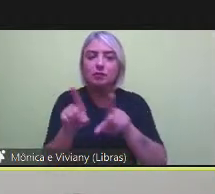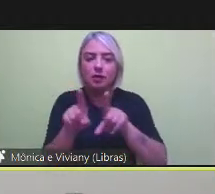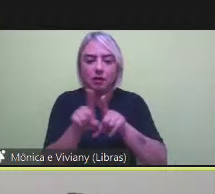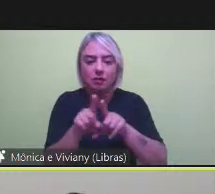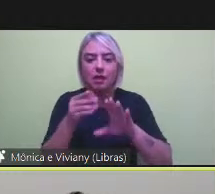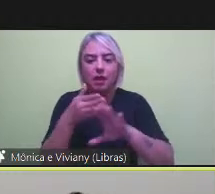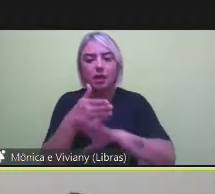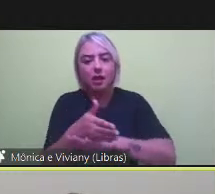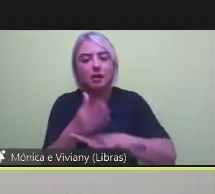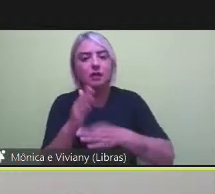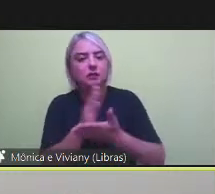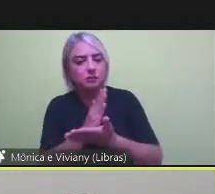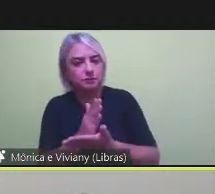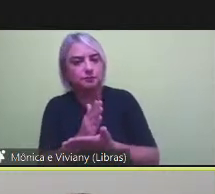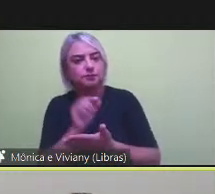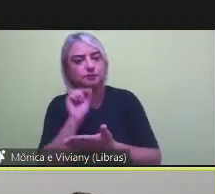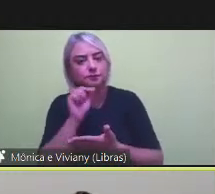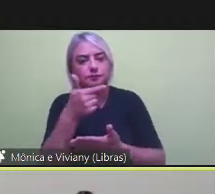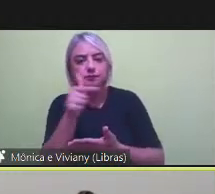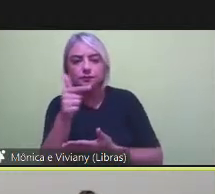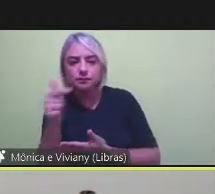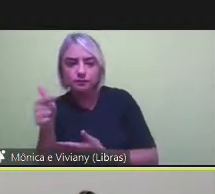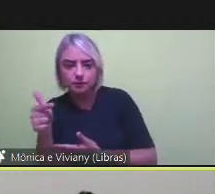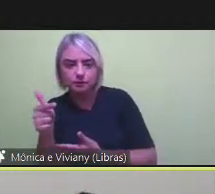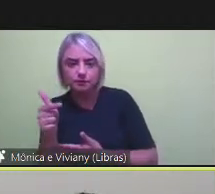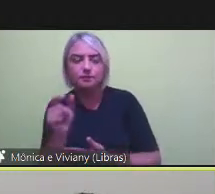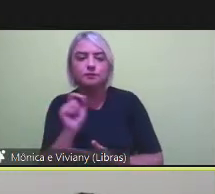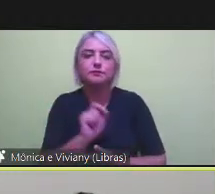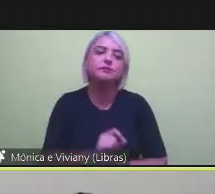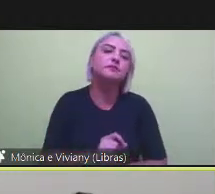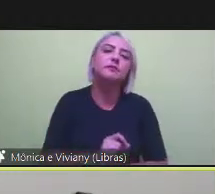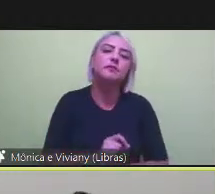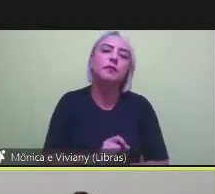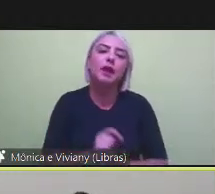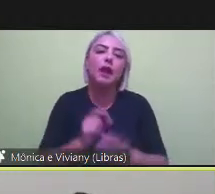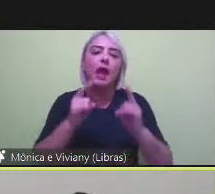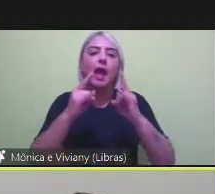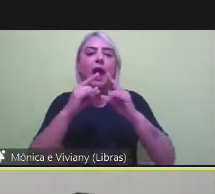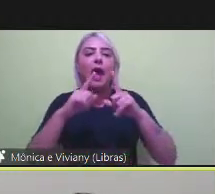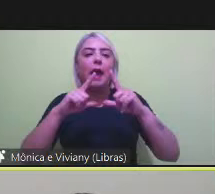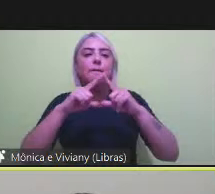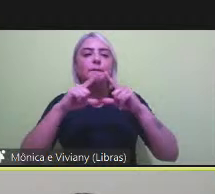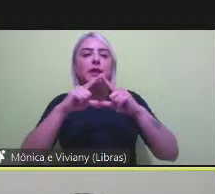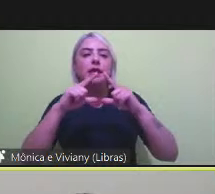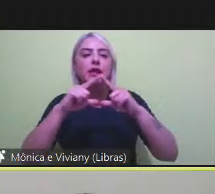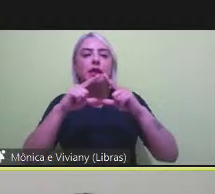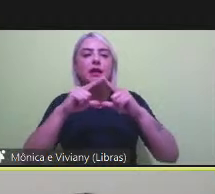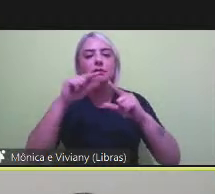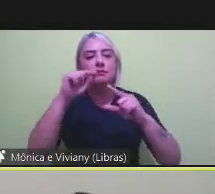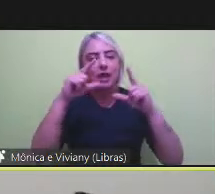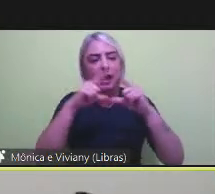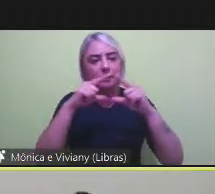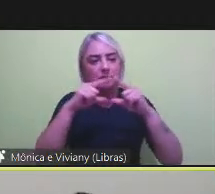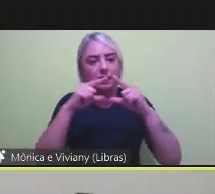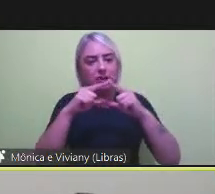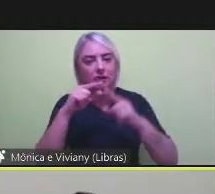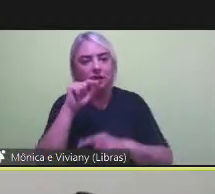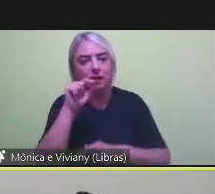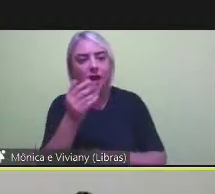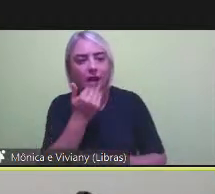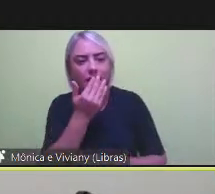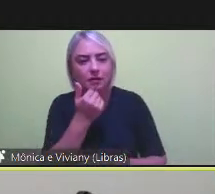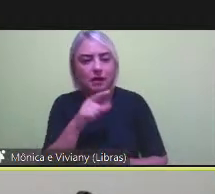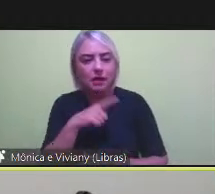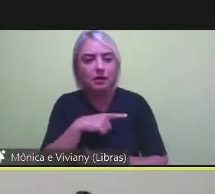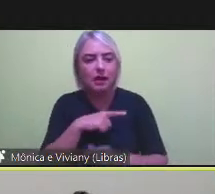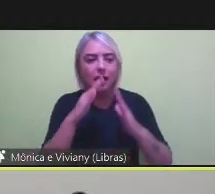municipality also had another thing from other resources, the food pyramid. When